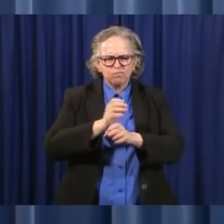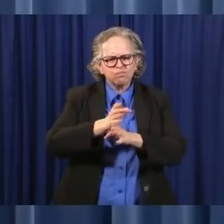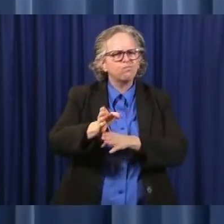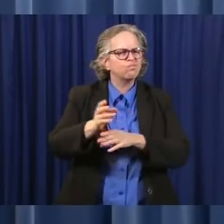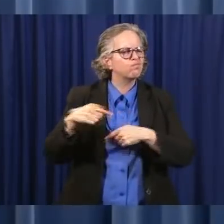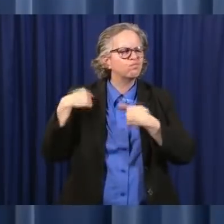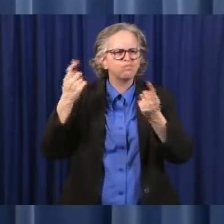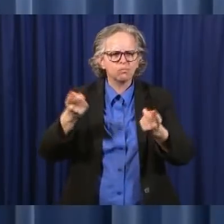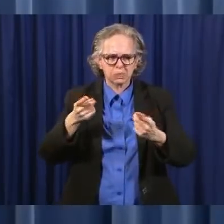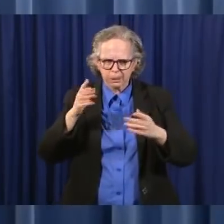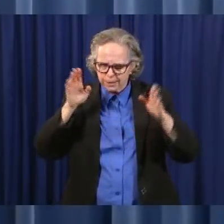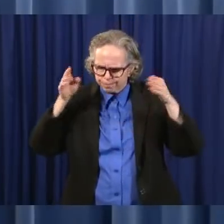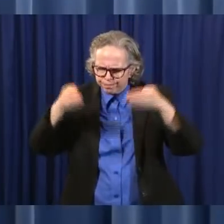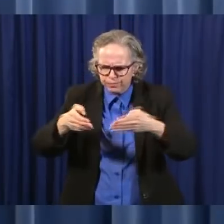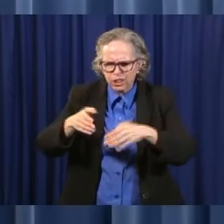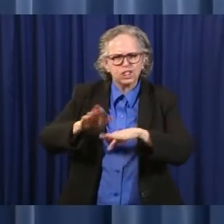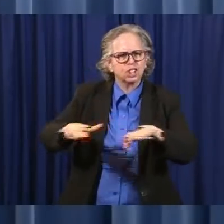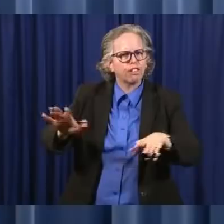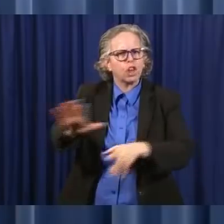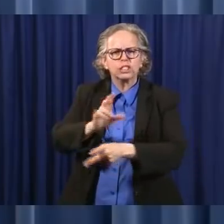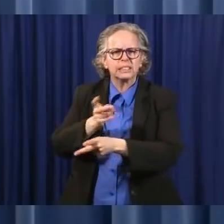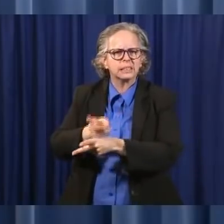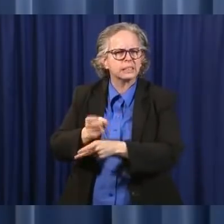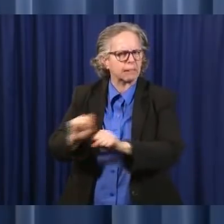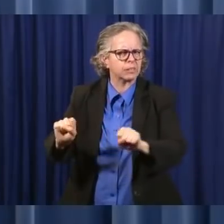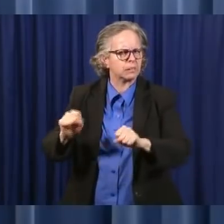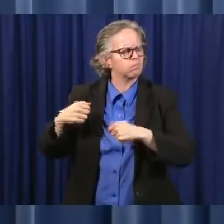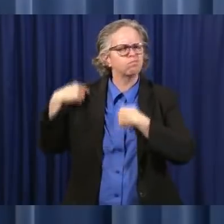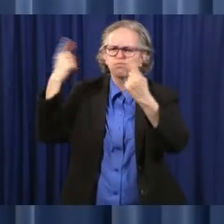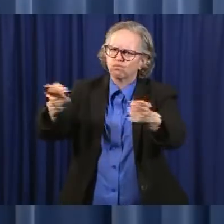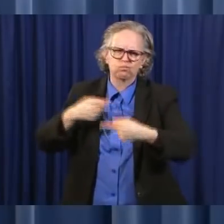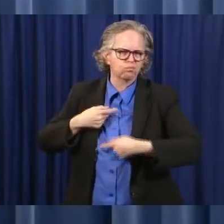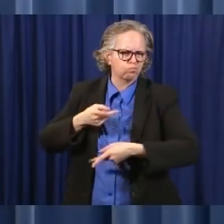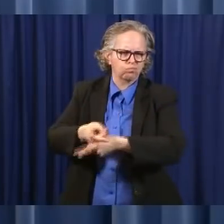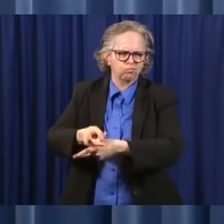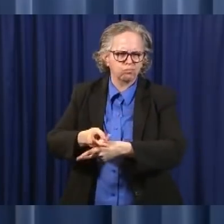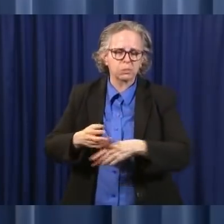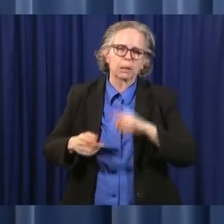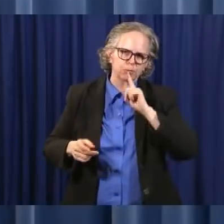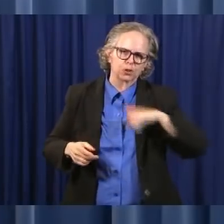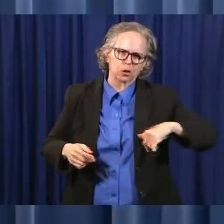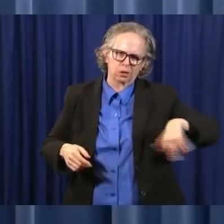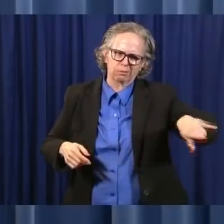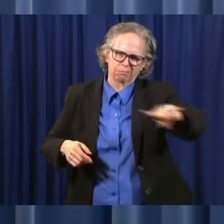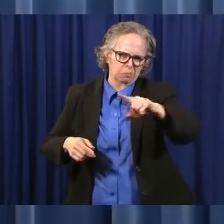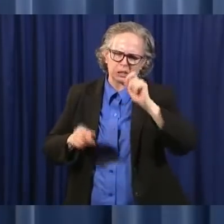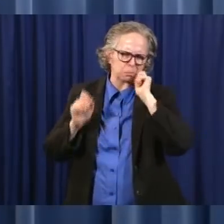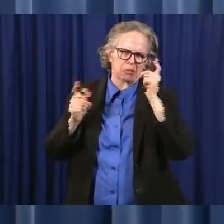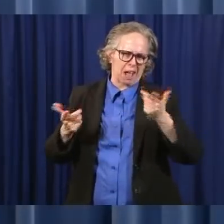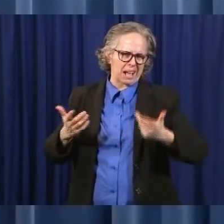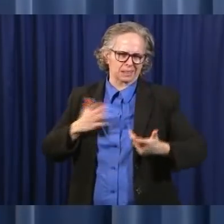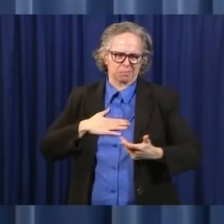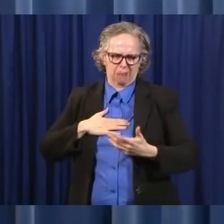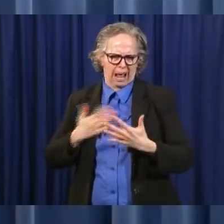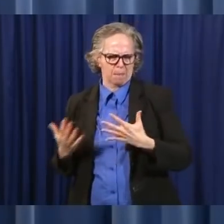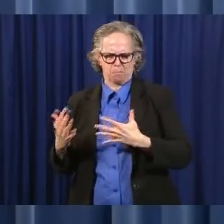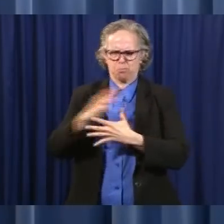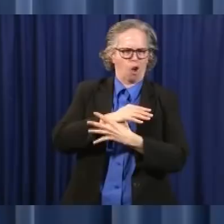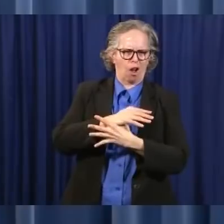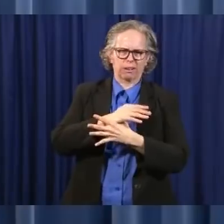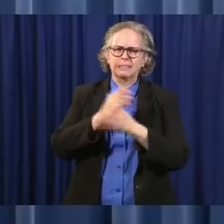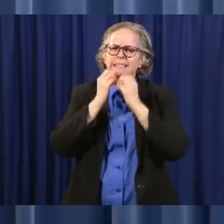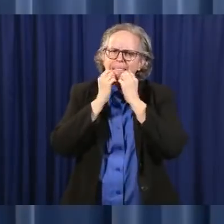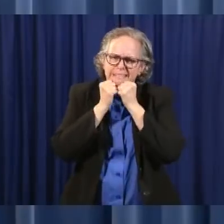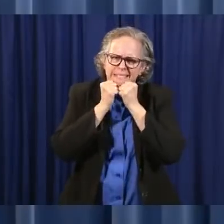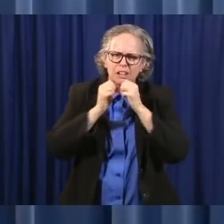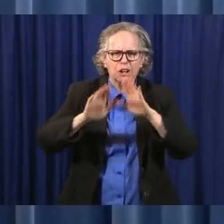safety. So it should be no surprise that as we look at this, we continue to really focus a